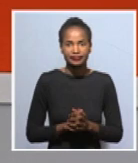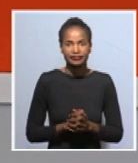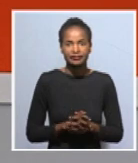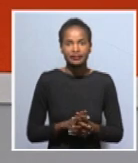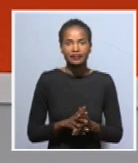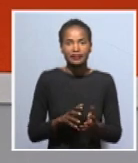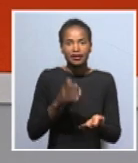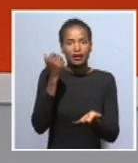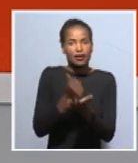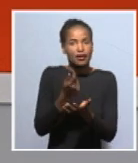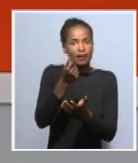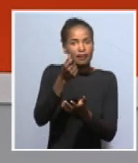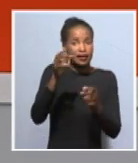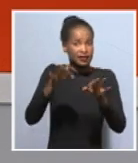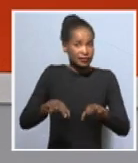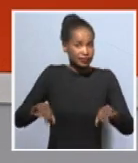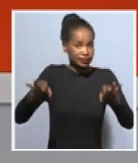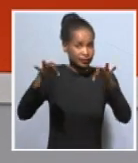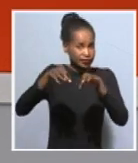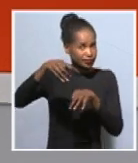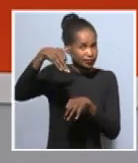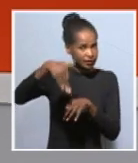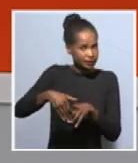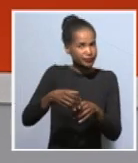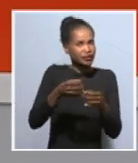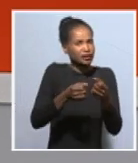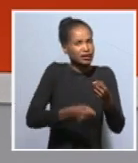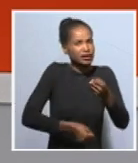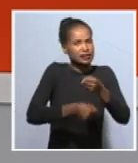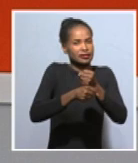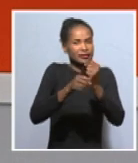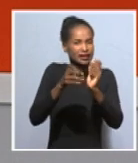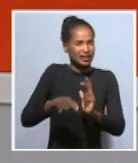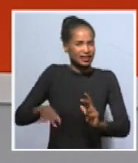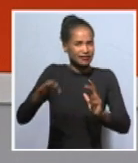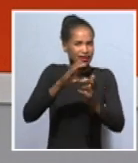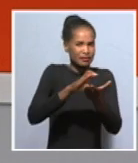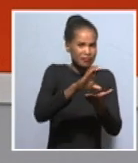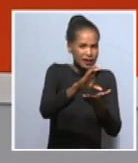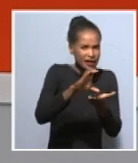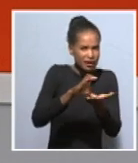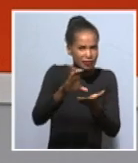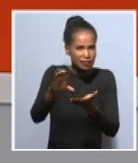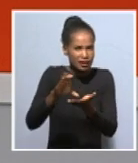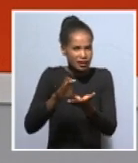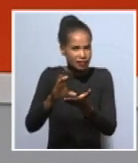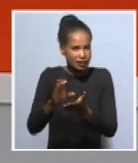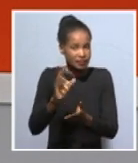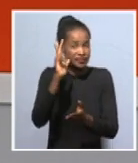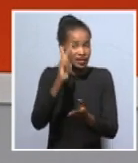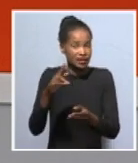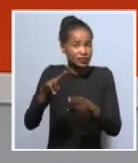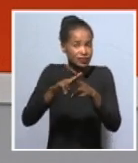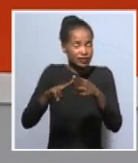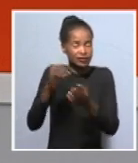The Agricultural Bank of Namibia has announced a set of COVID-19 related relief and stimulus packages for their clients. The bank